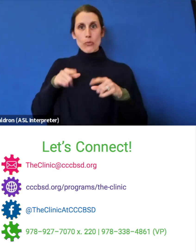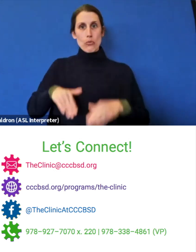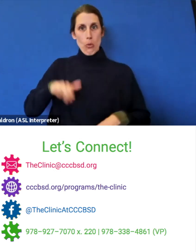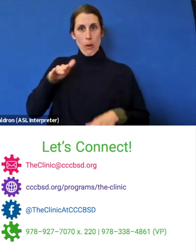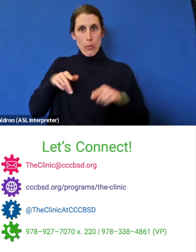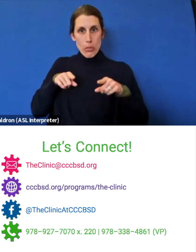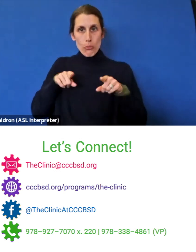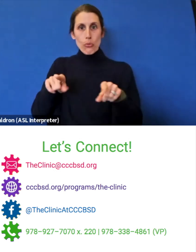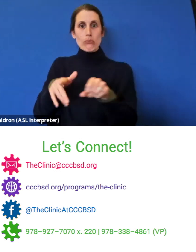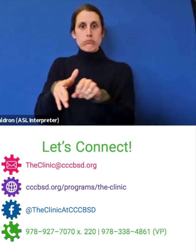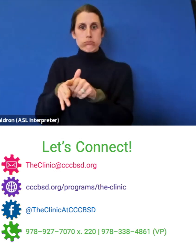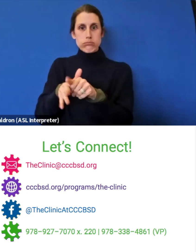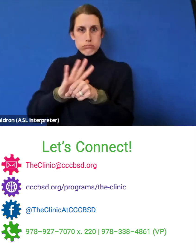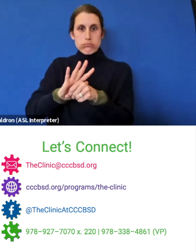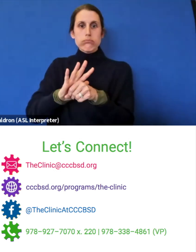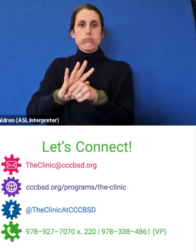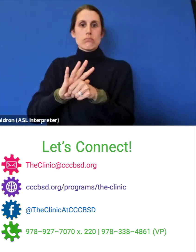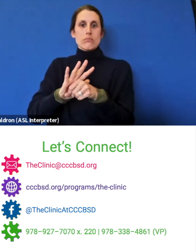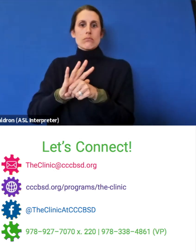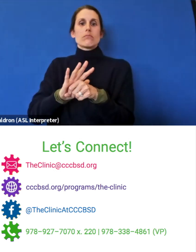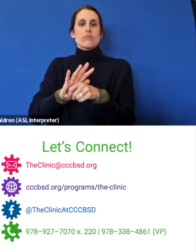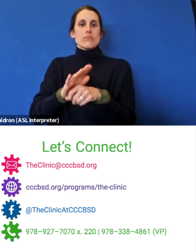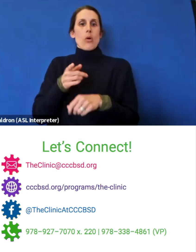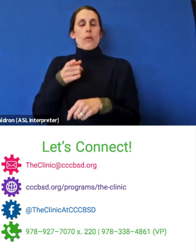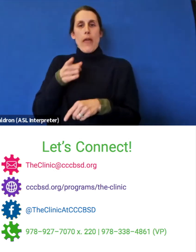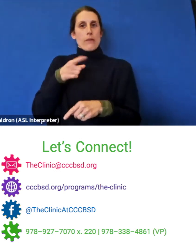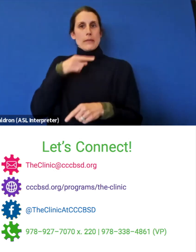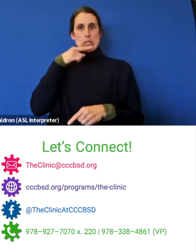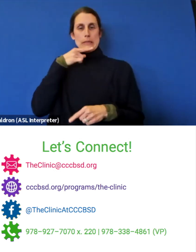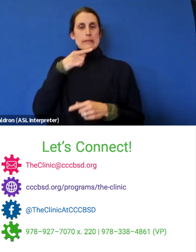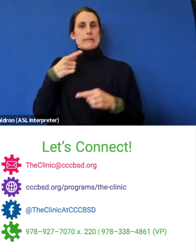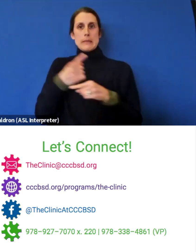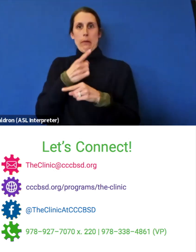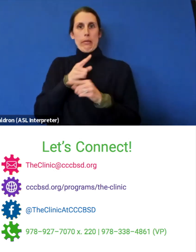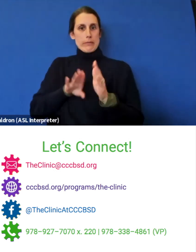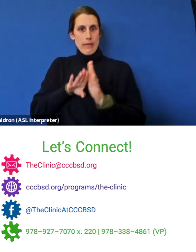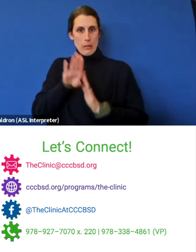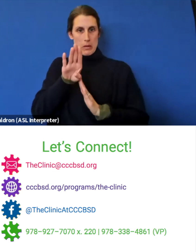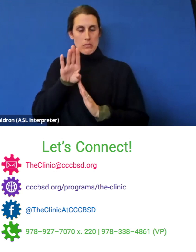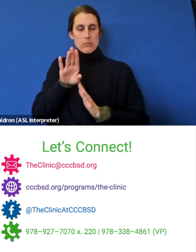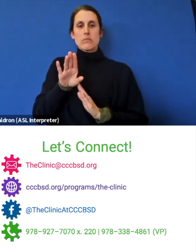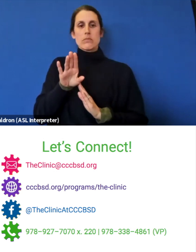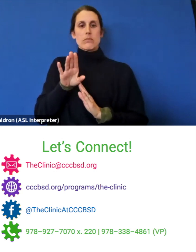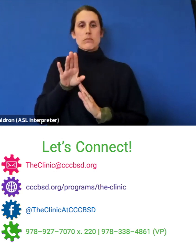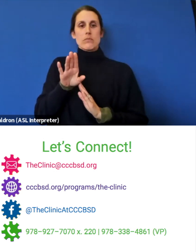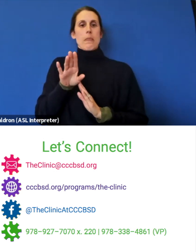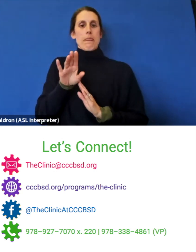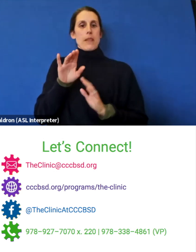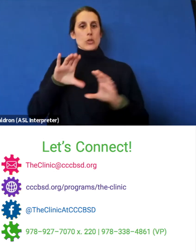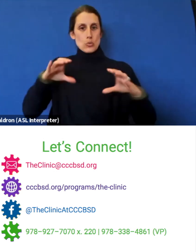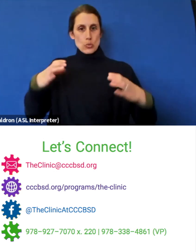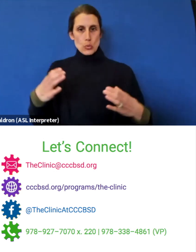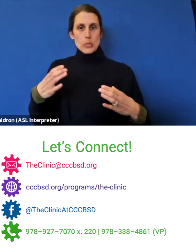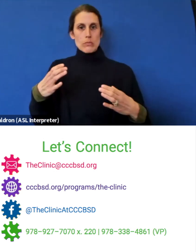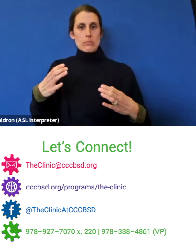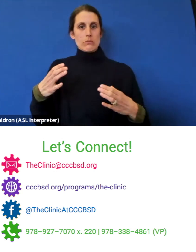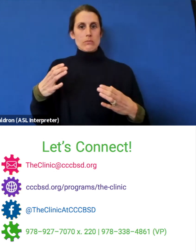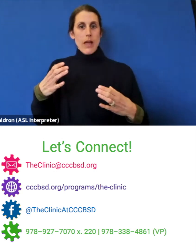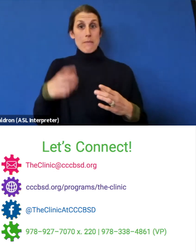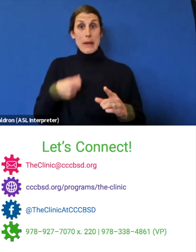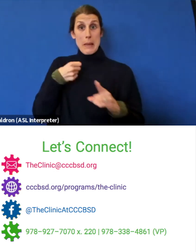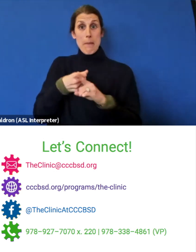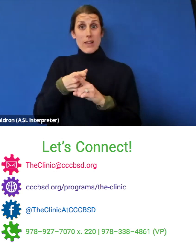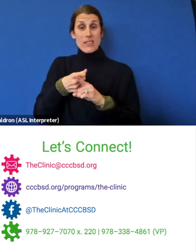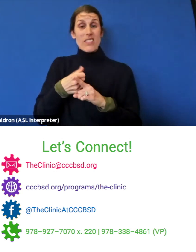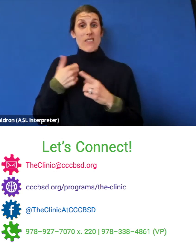language, and that these are not children who are deaf or hard of hearing. So there seems to be a cohort of kids who have been impacted.